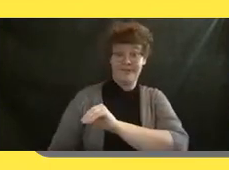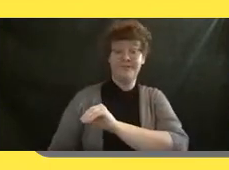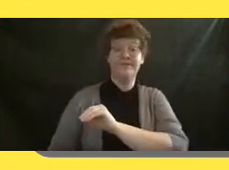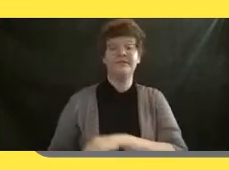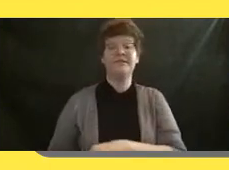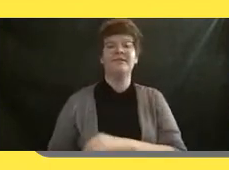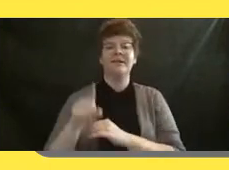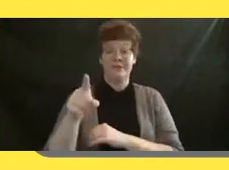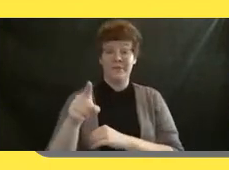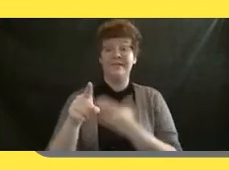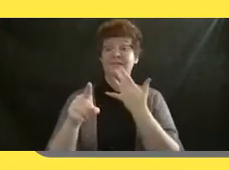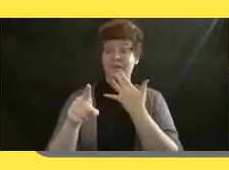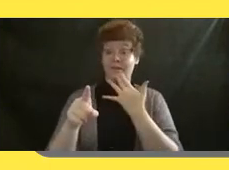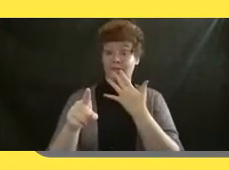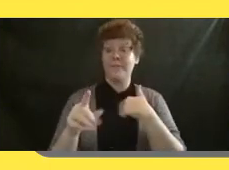my,